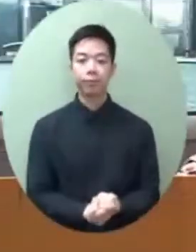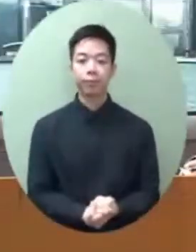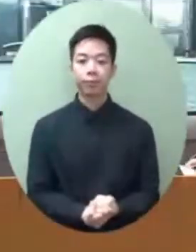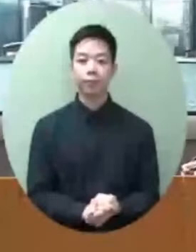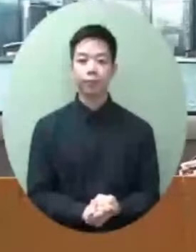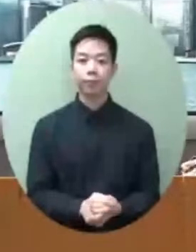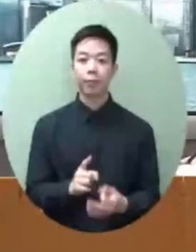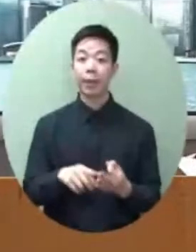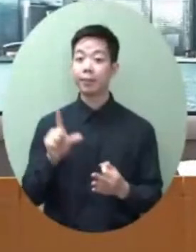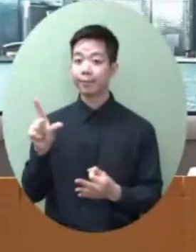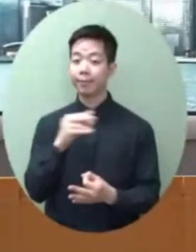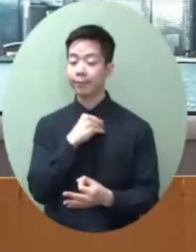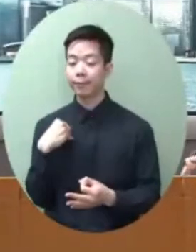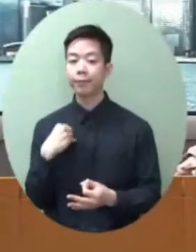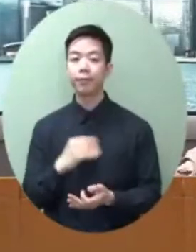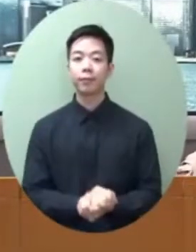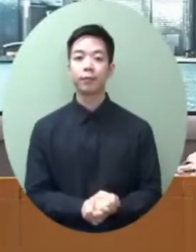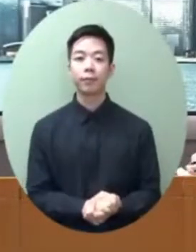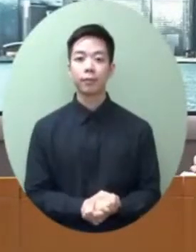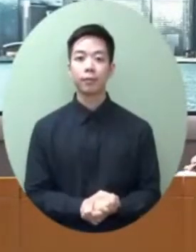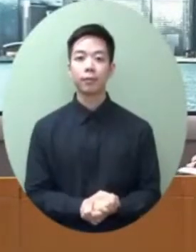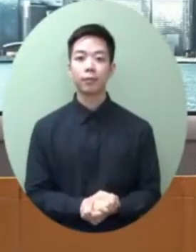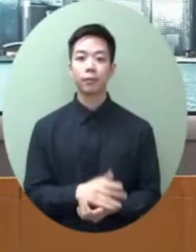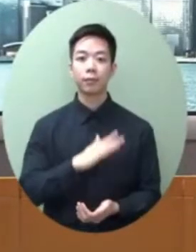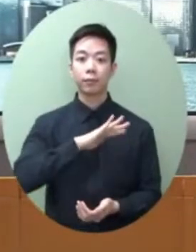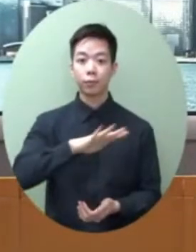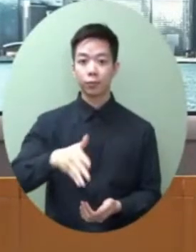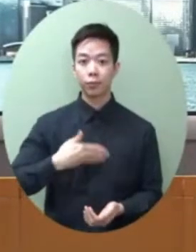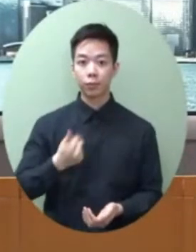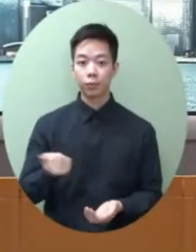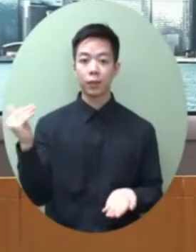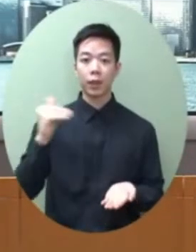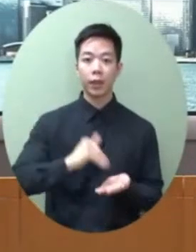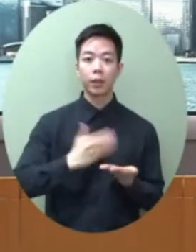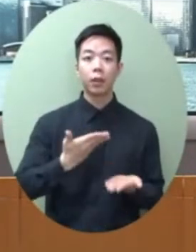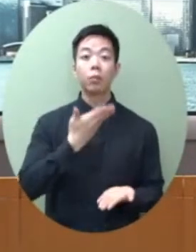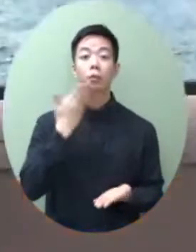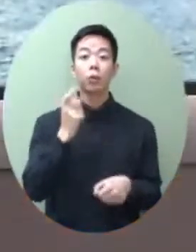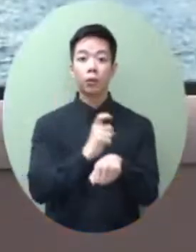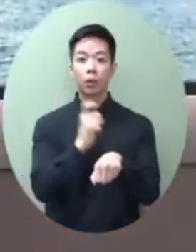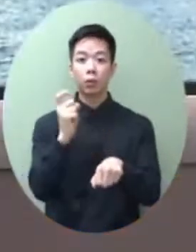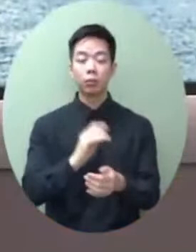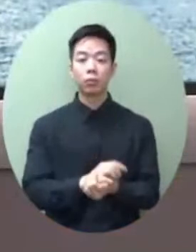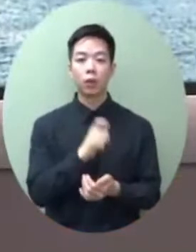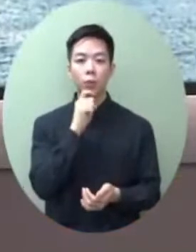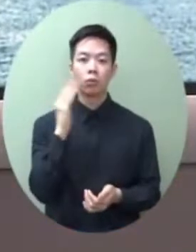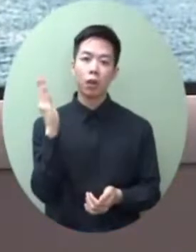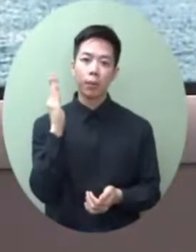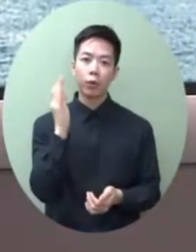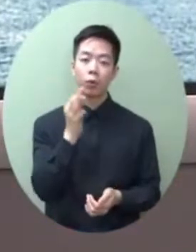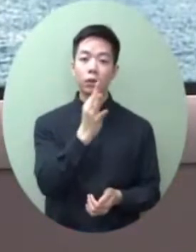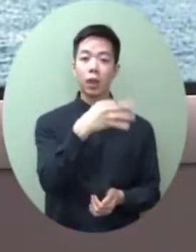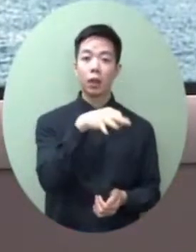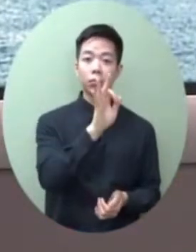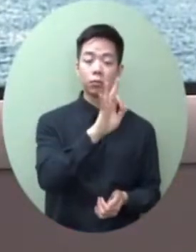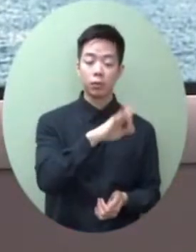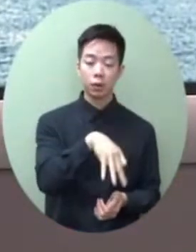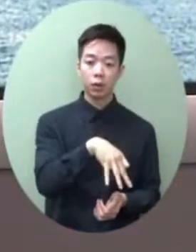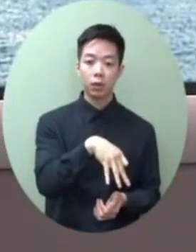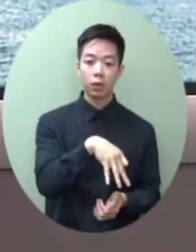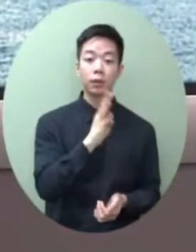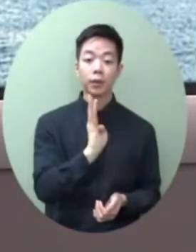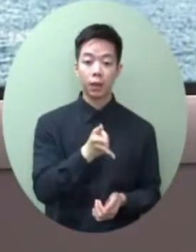end of my report. And Dr. Larry Lee, and good afternoon. As of 9 a.m., we have